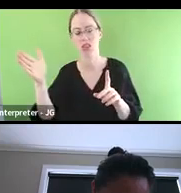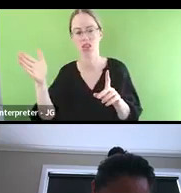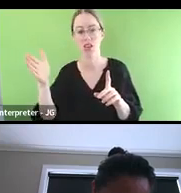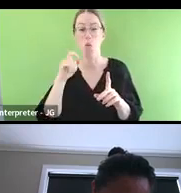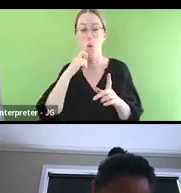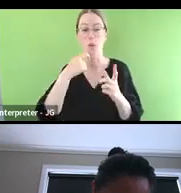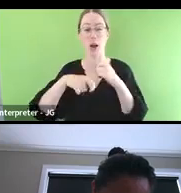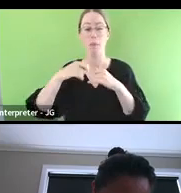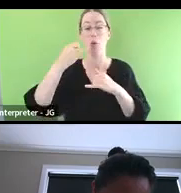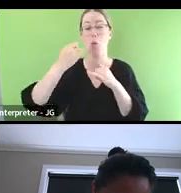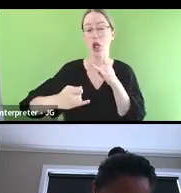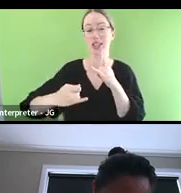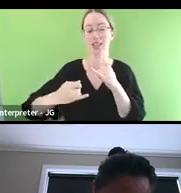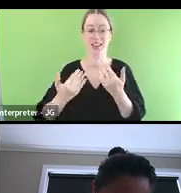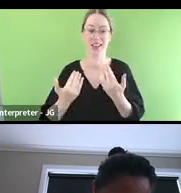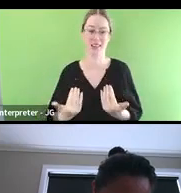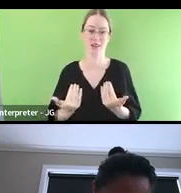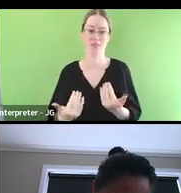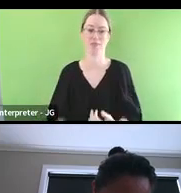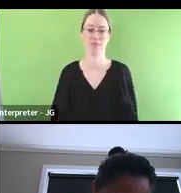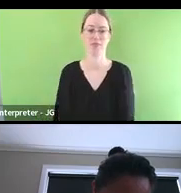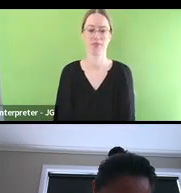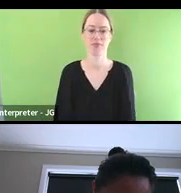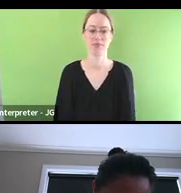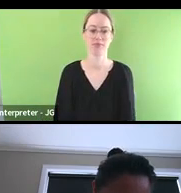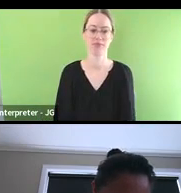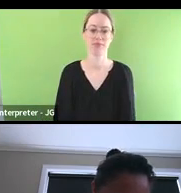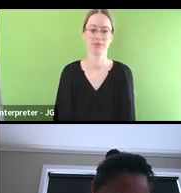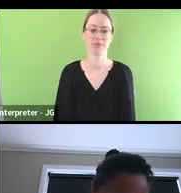worse off than we are now.